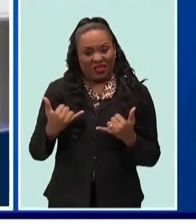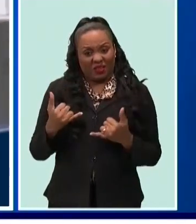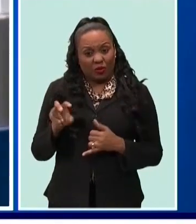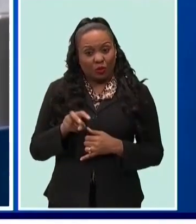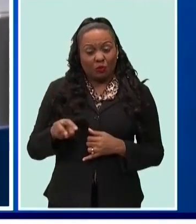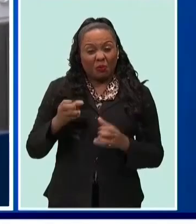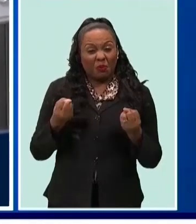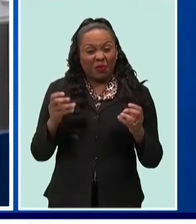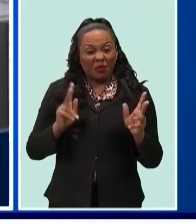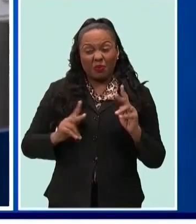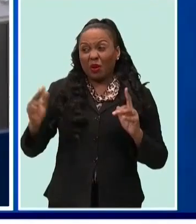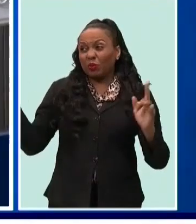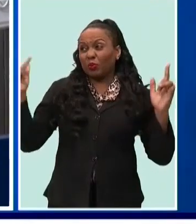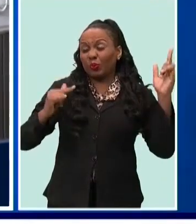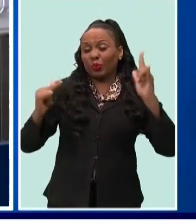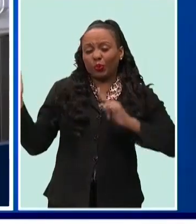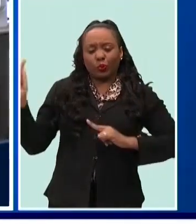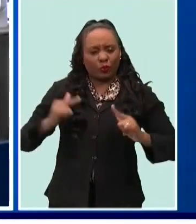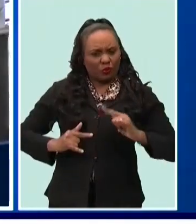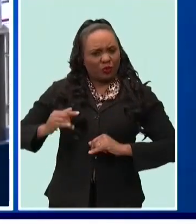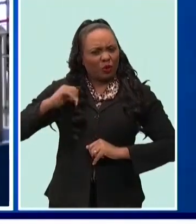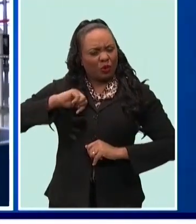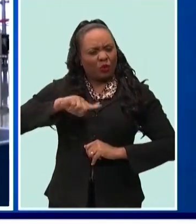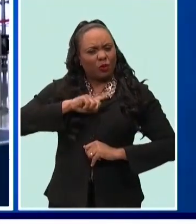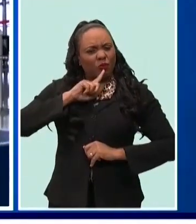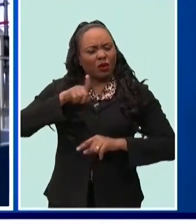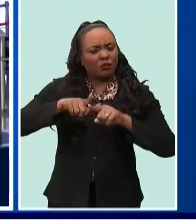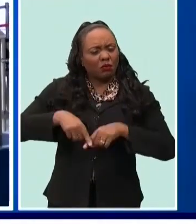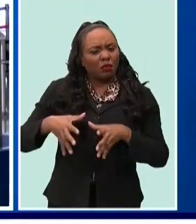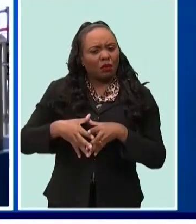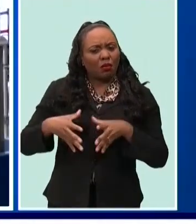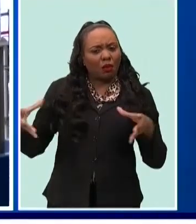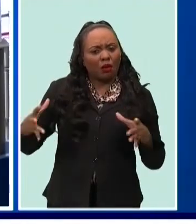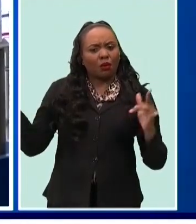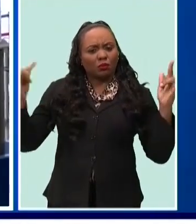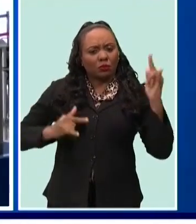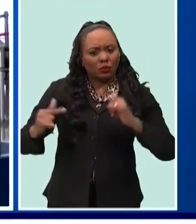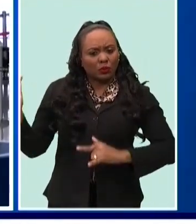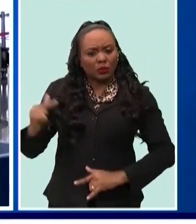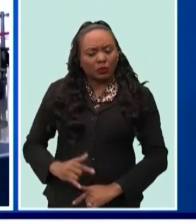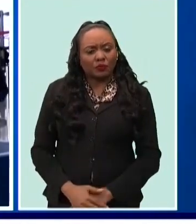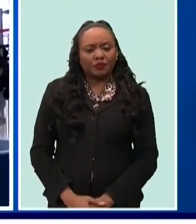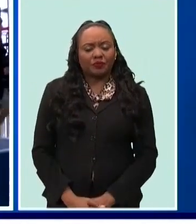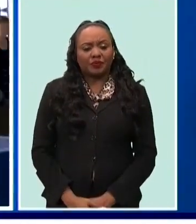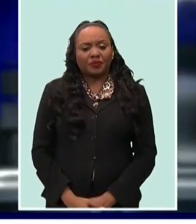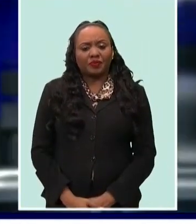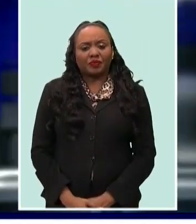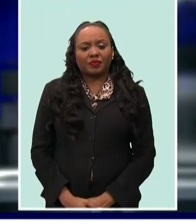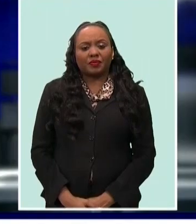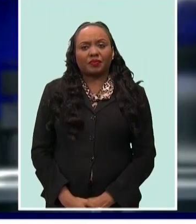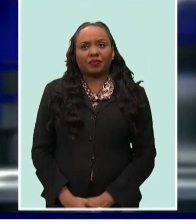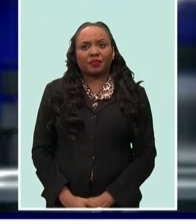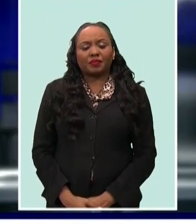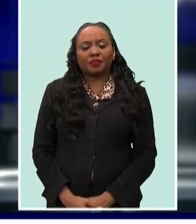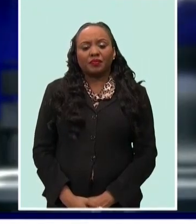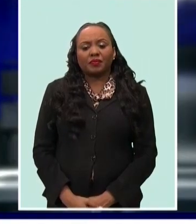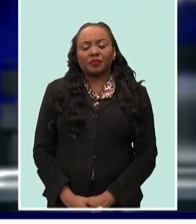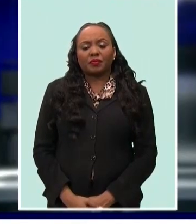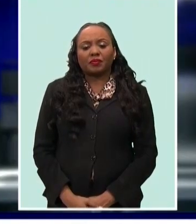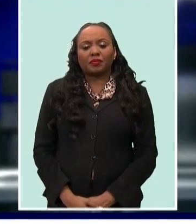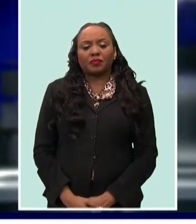And as you know, Barbados relies heavily on visitors from the North American market. Now, Lisa, I can tell you